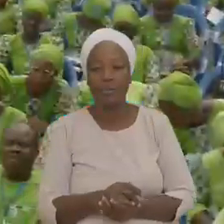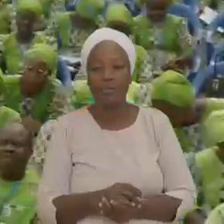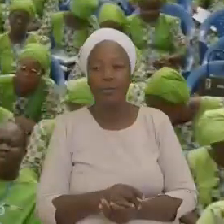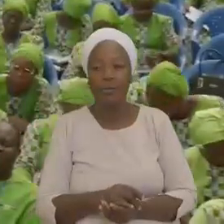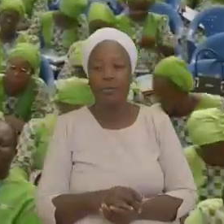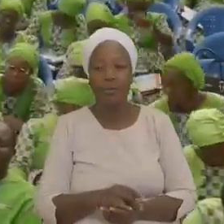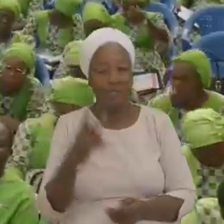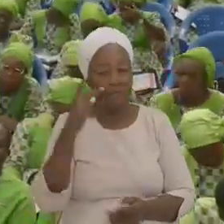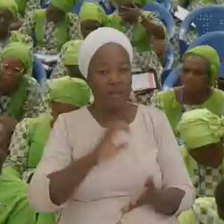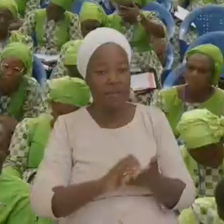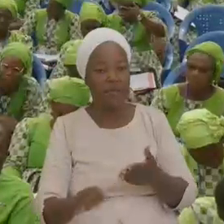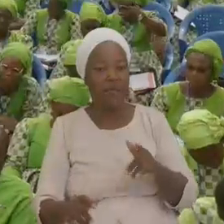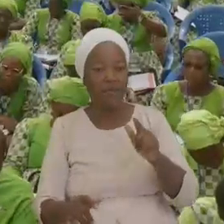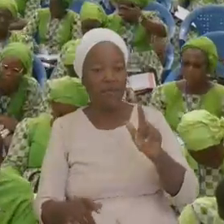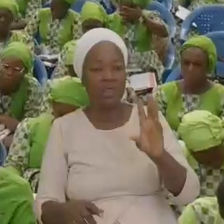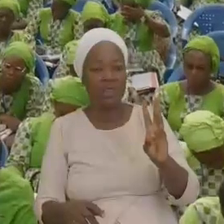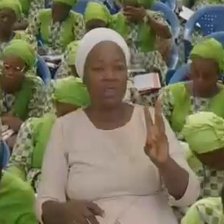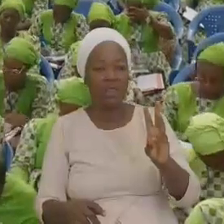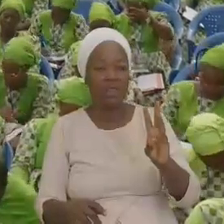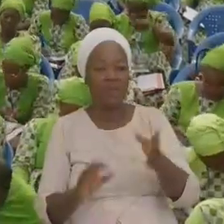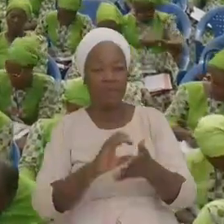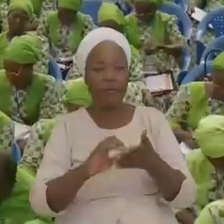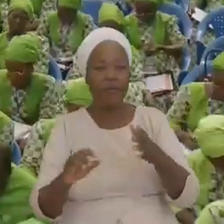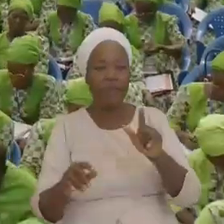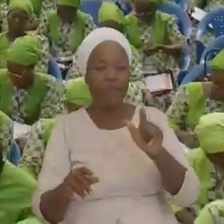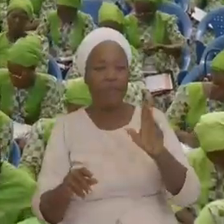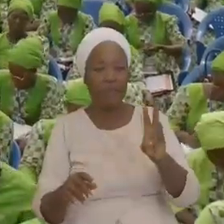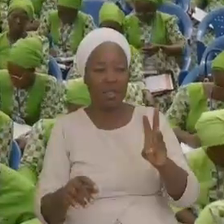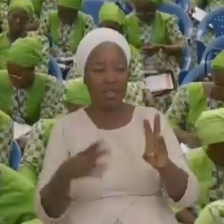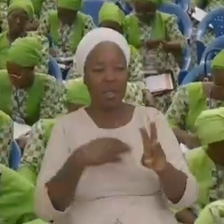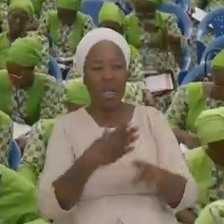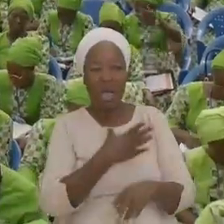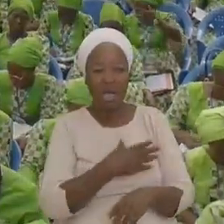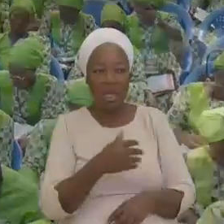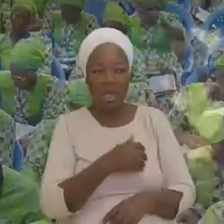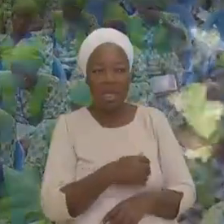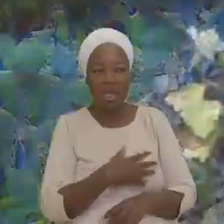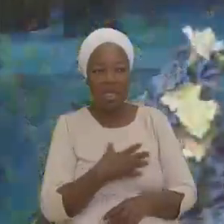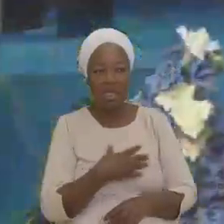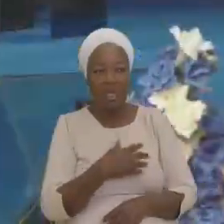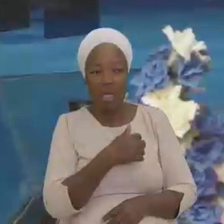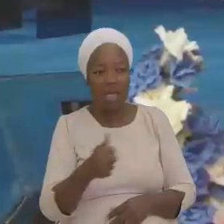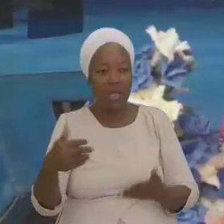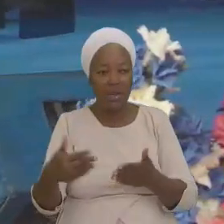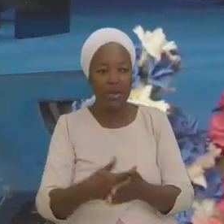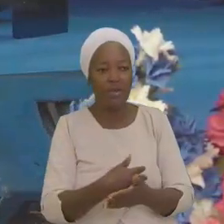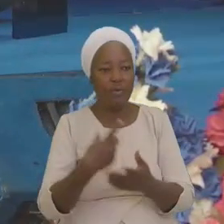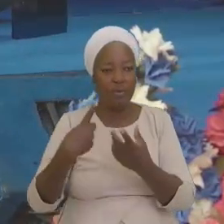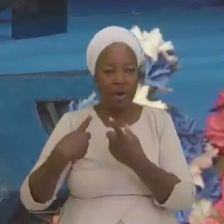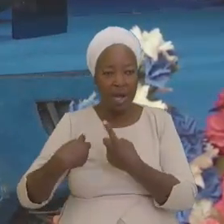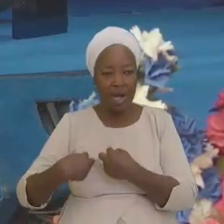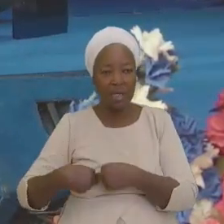Look at verse 26 there. It says, and a new heart will